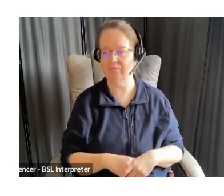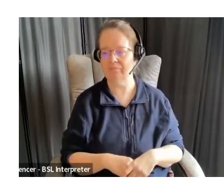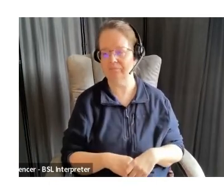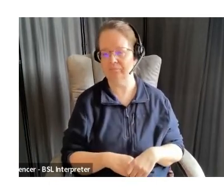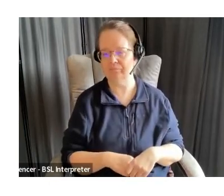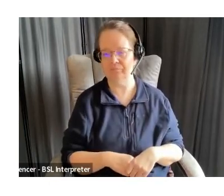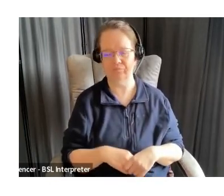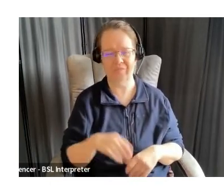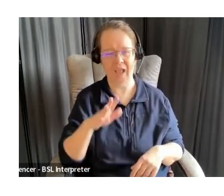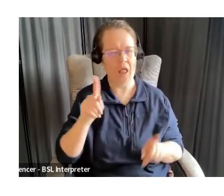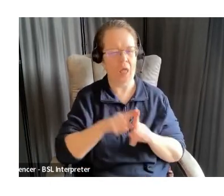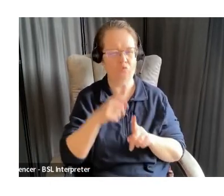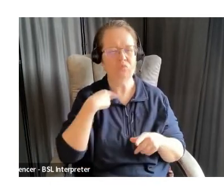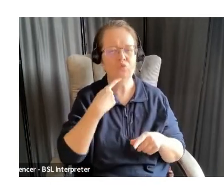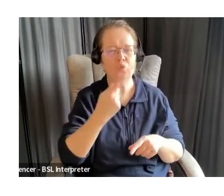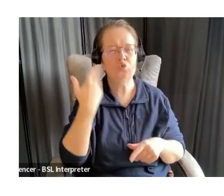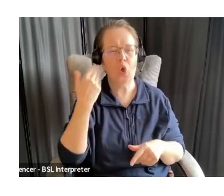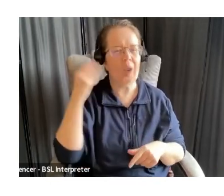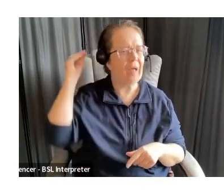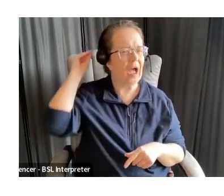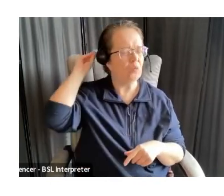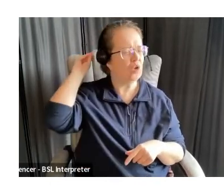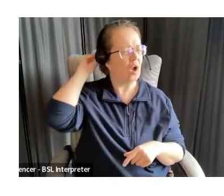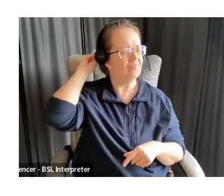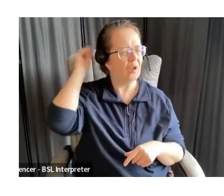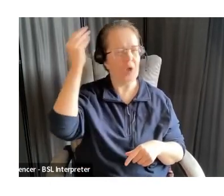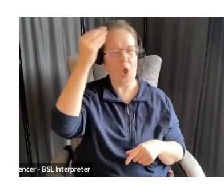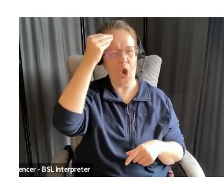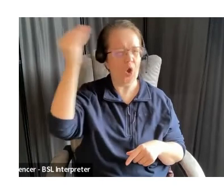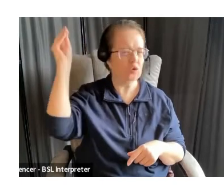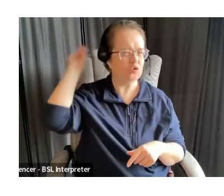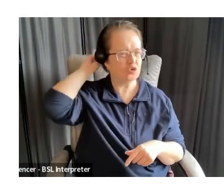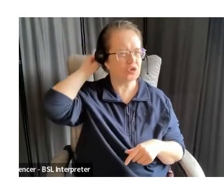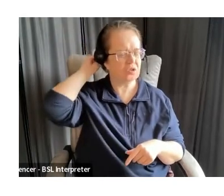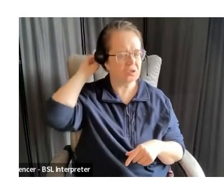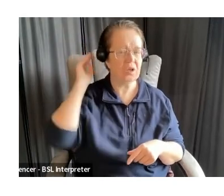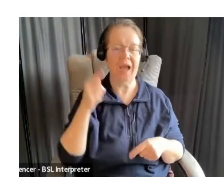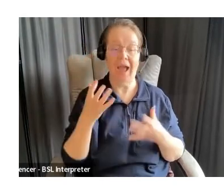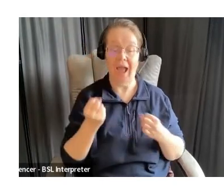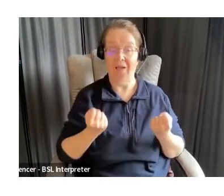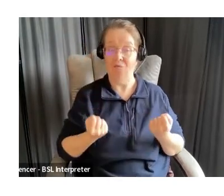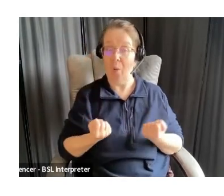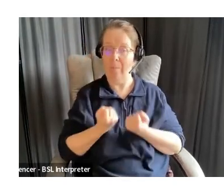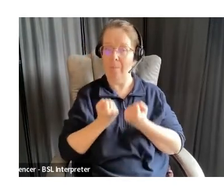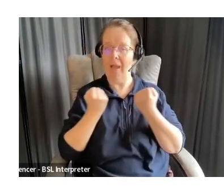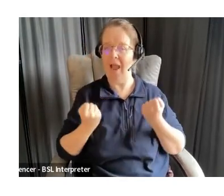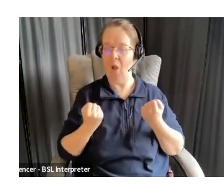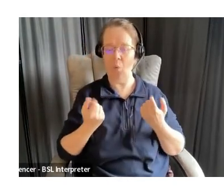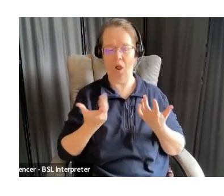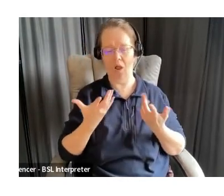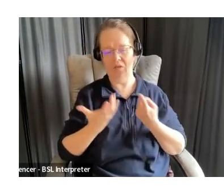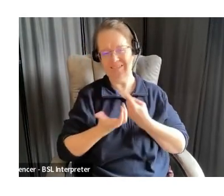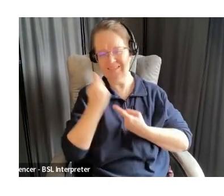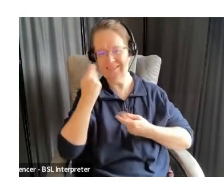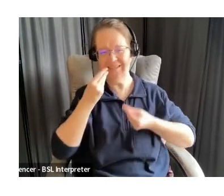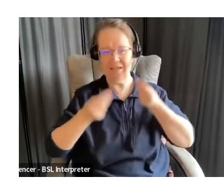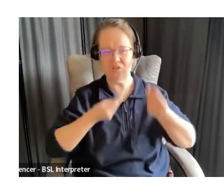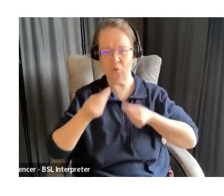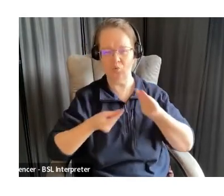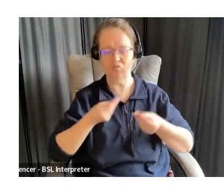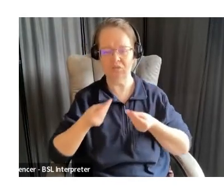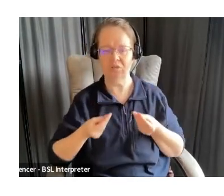the unconscious bias. And there is a real power in some of those success stories that we've